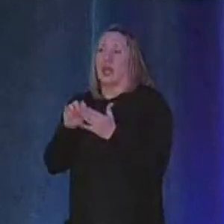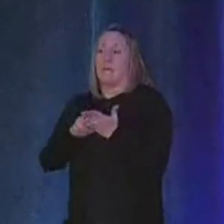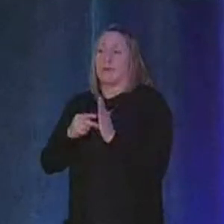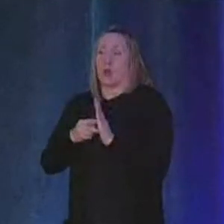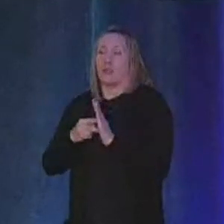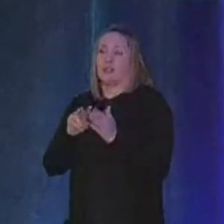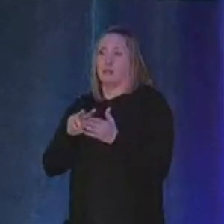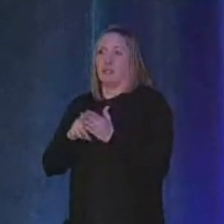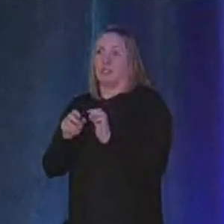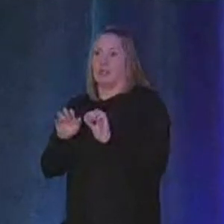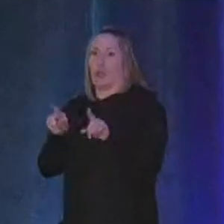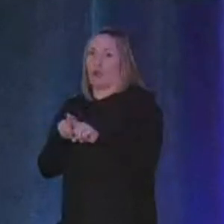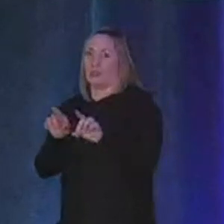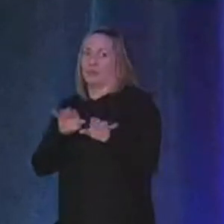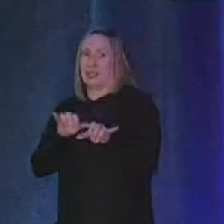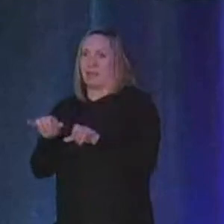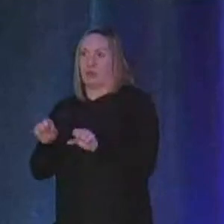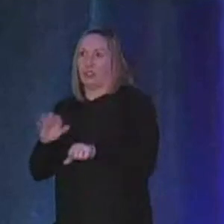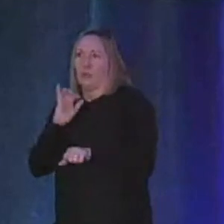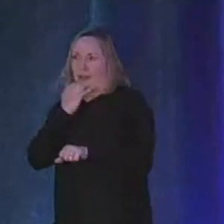you can definitely do it on accident.